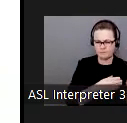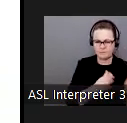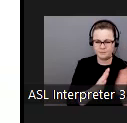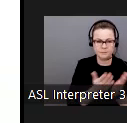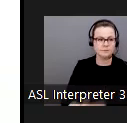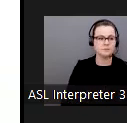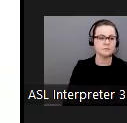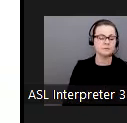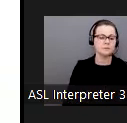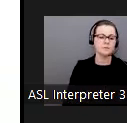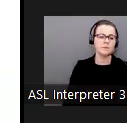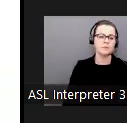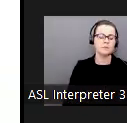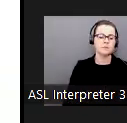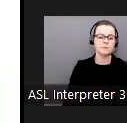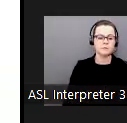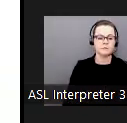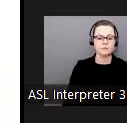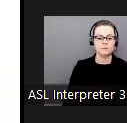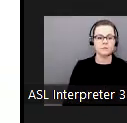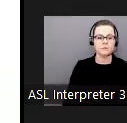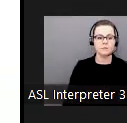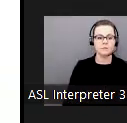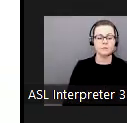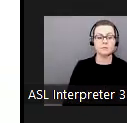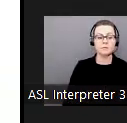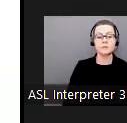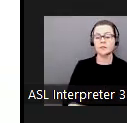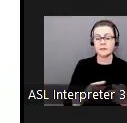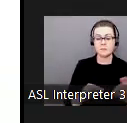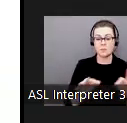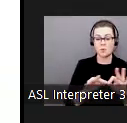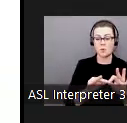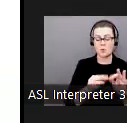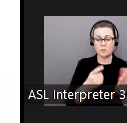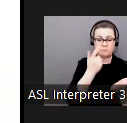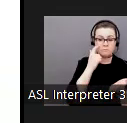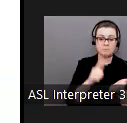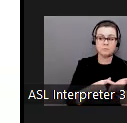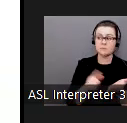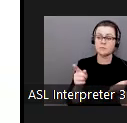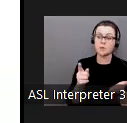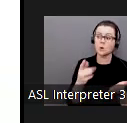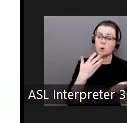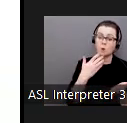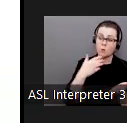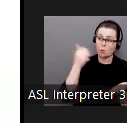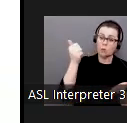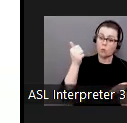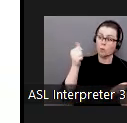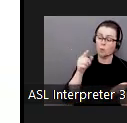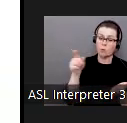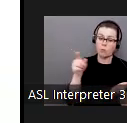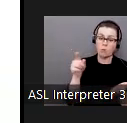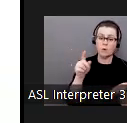I think it's important to note that domestic violence in older life, in later life, can occur in